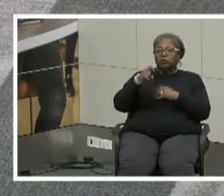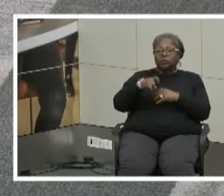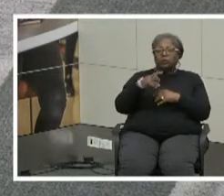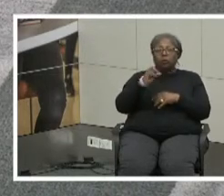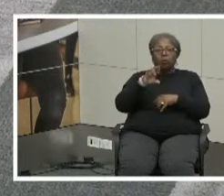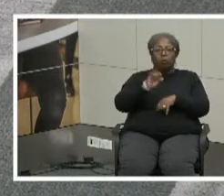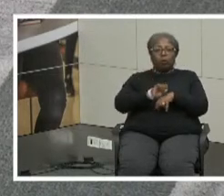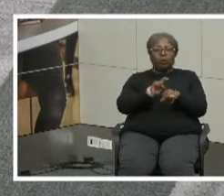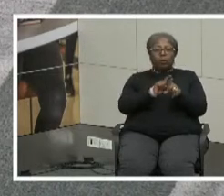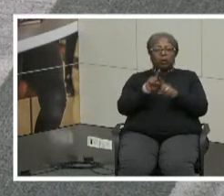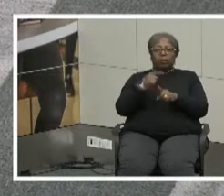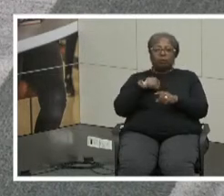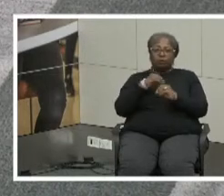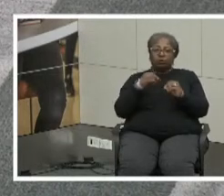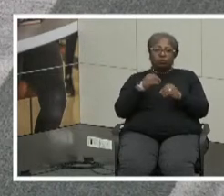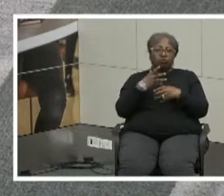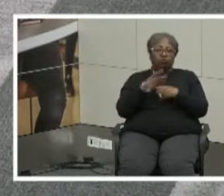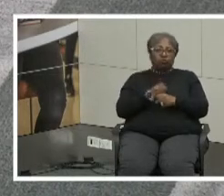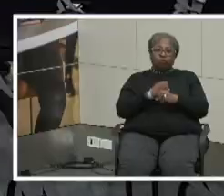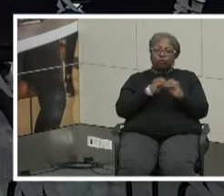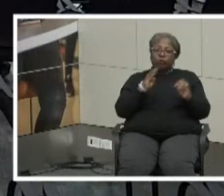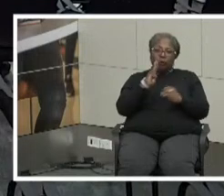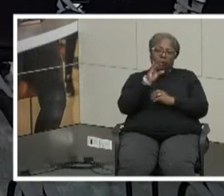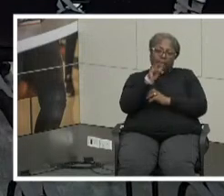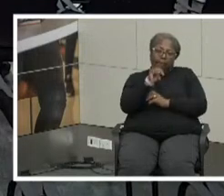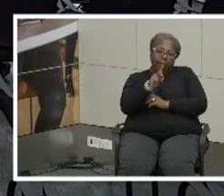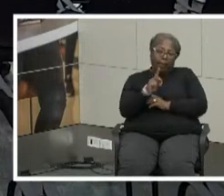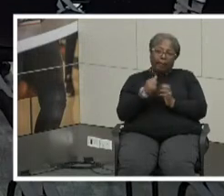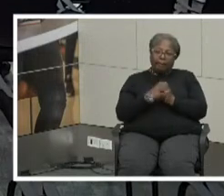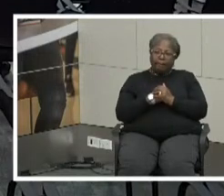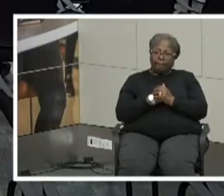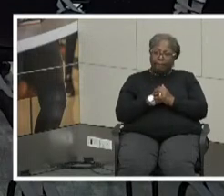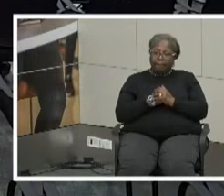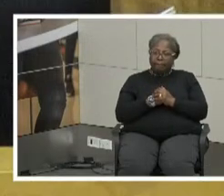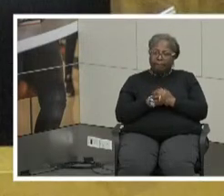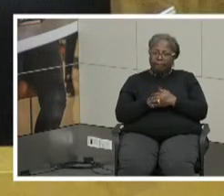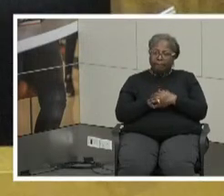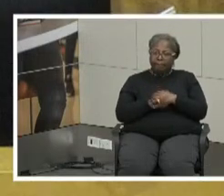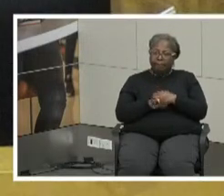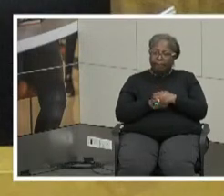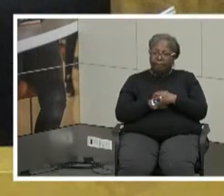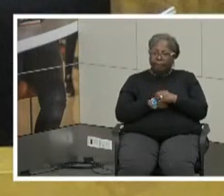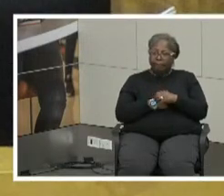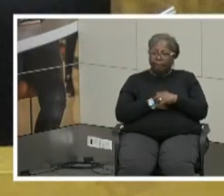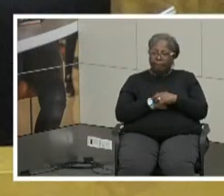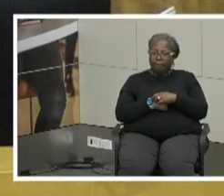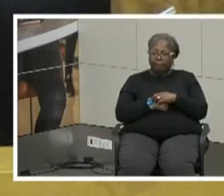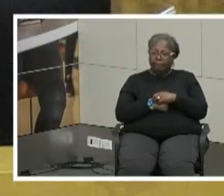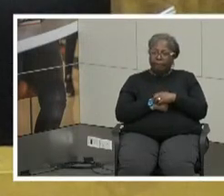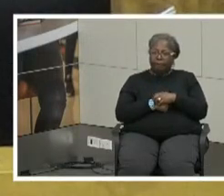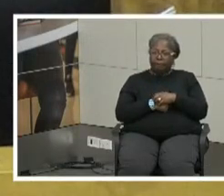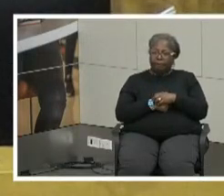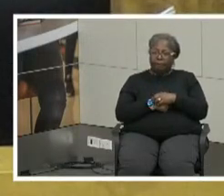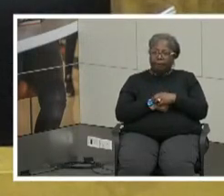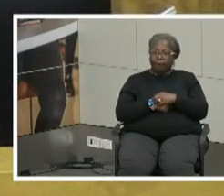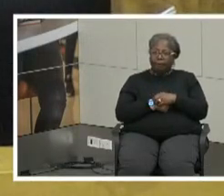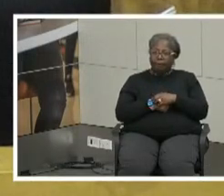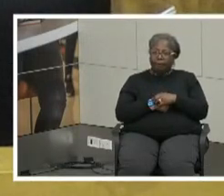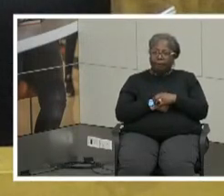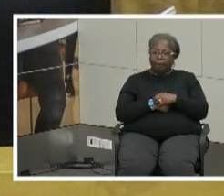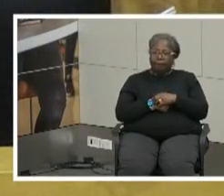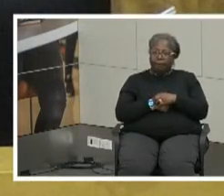like me no trust no bond thank you thank you our next speaker is Kathy Beasley Kathy